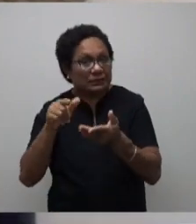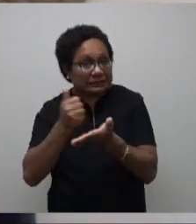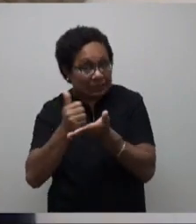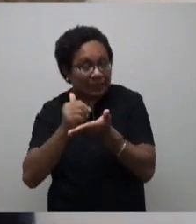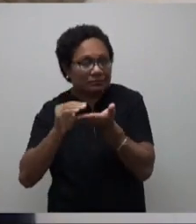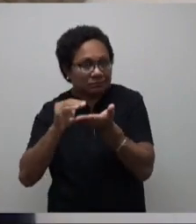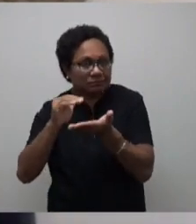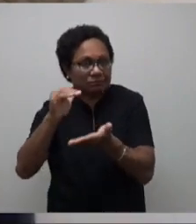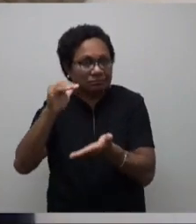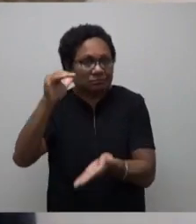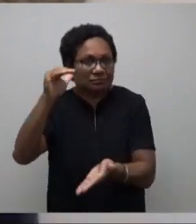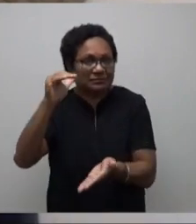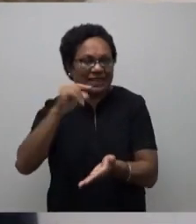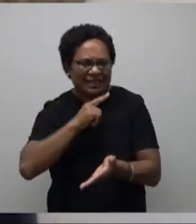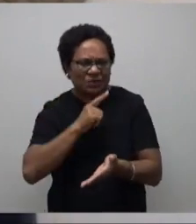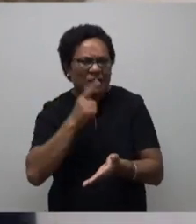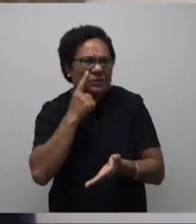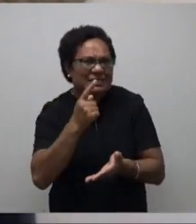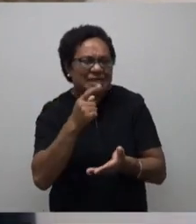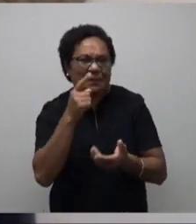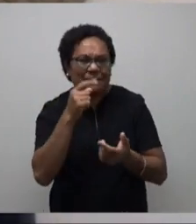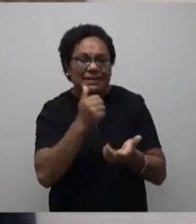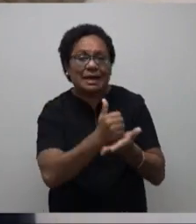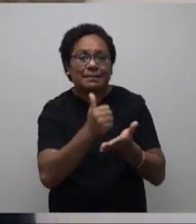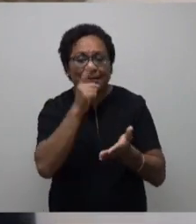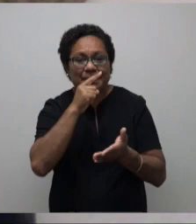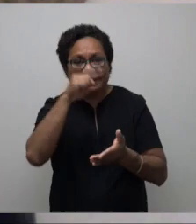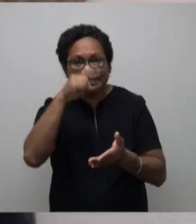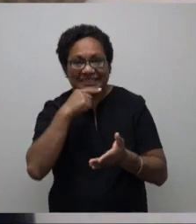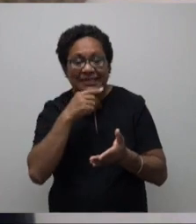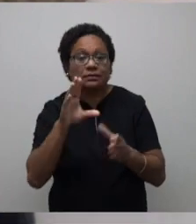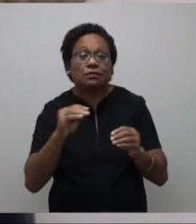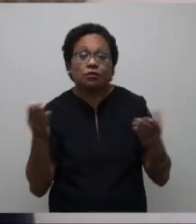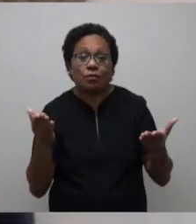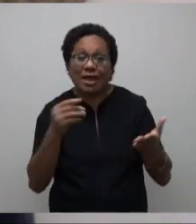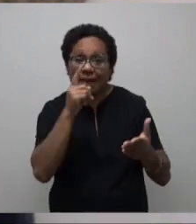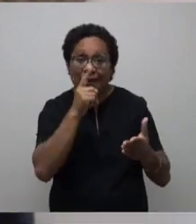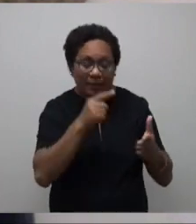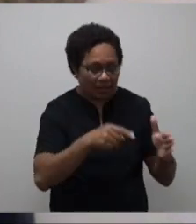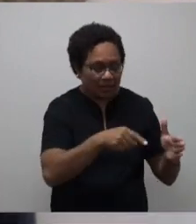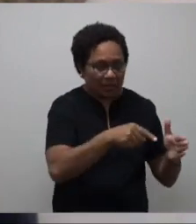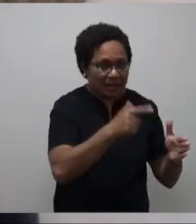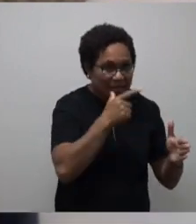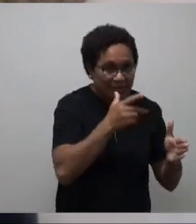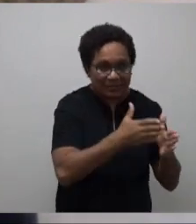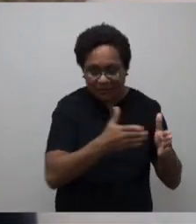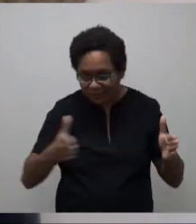increasing cases that we're seeing primarily coming from the Suva-Lami Nosori corridor.